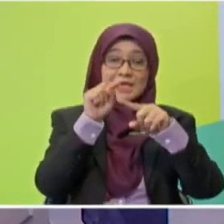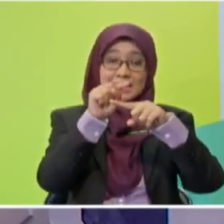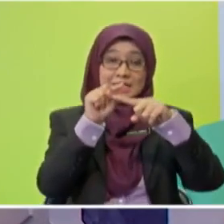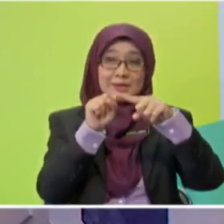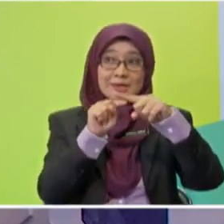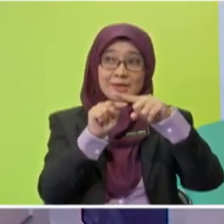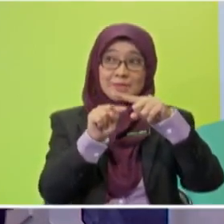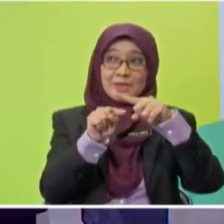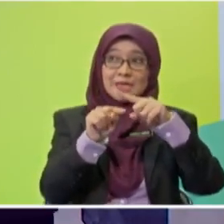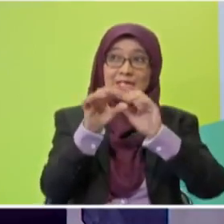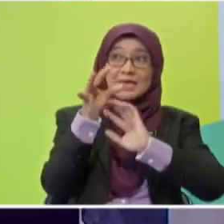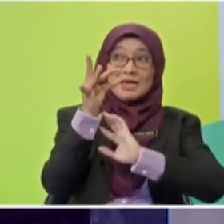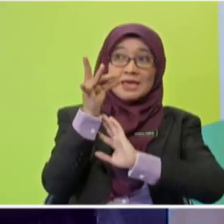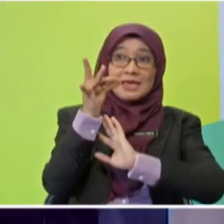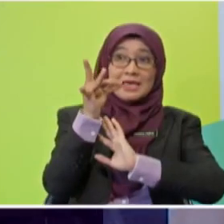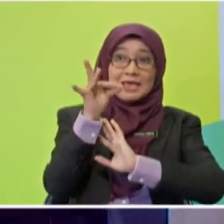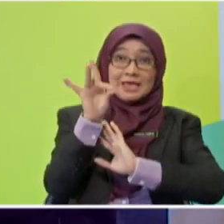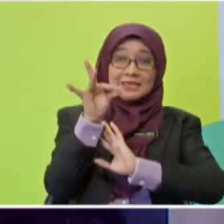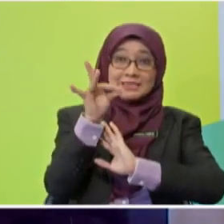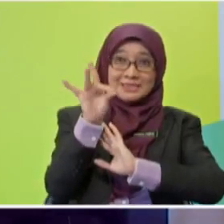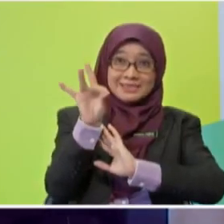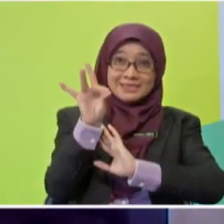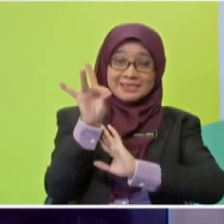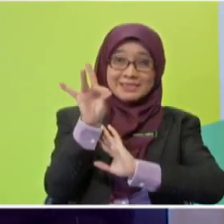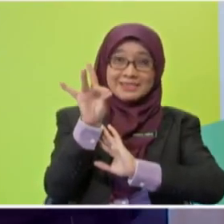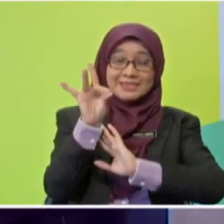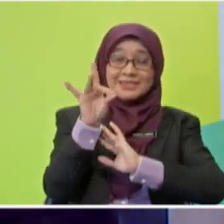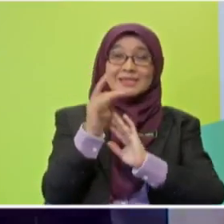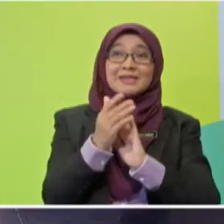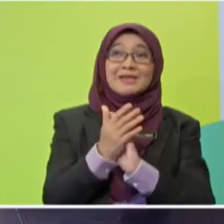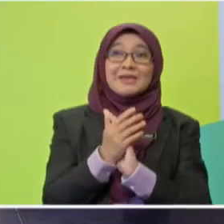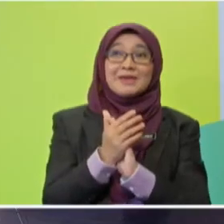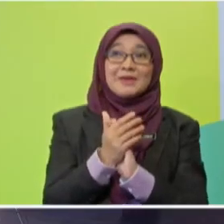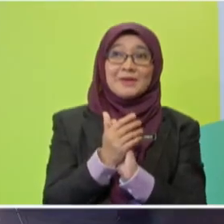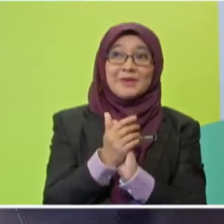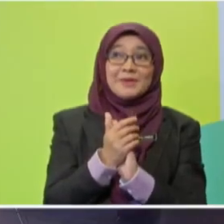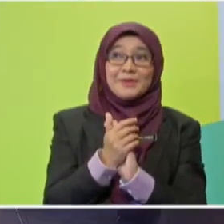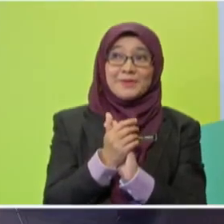get 18? Do you want to try? And divide by 18. Okay, anyone would like to try here?